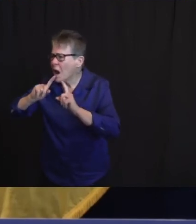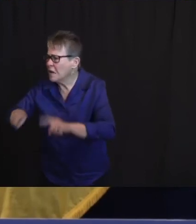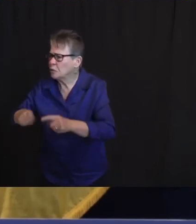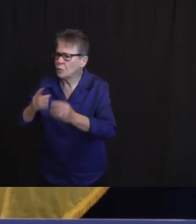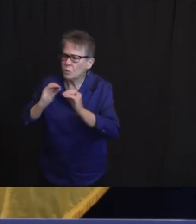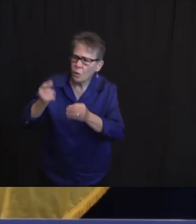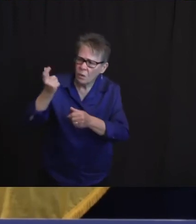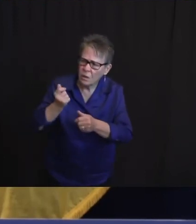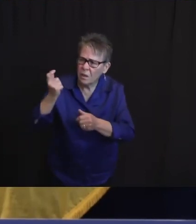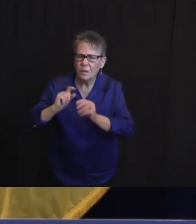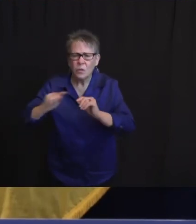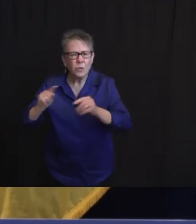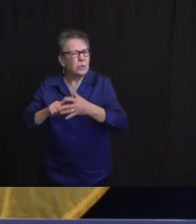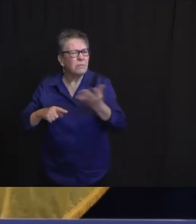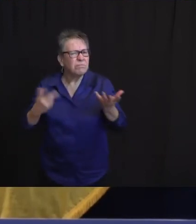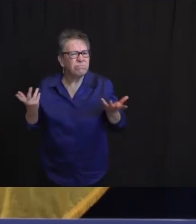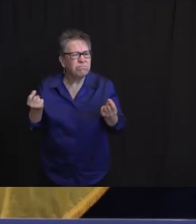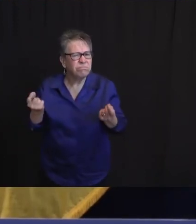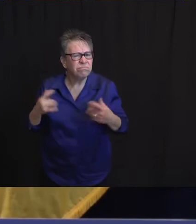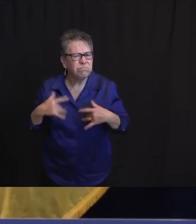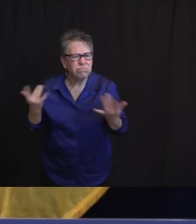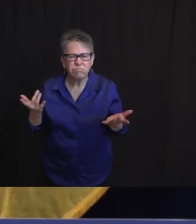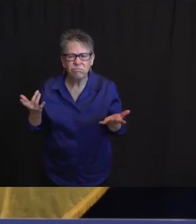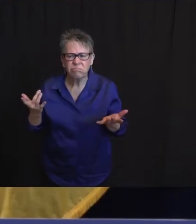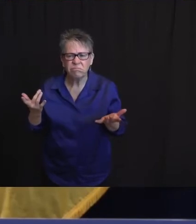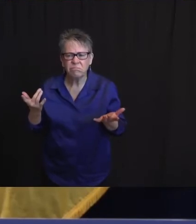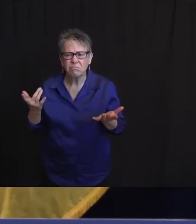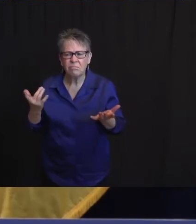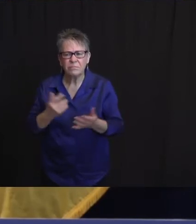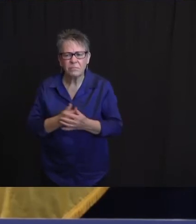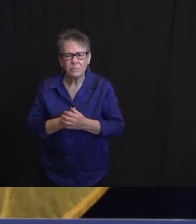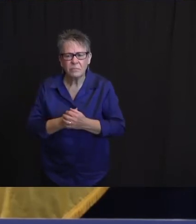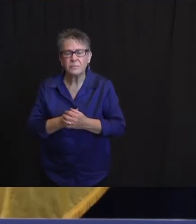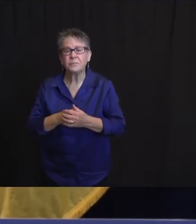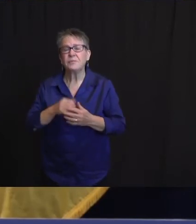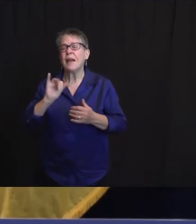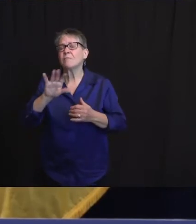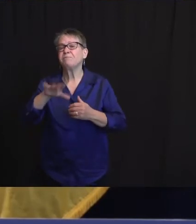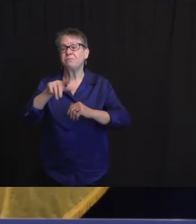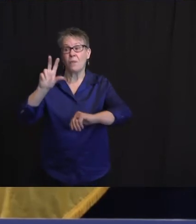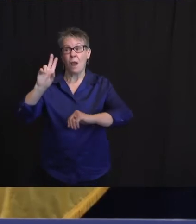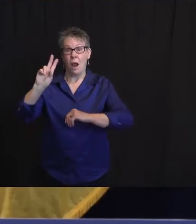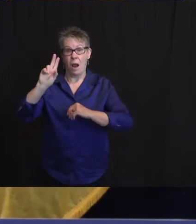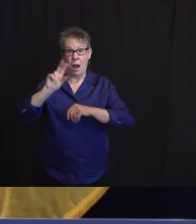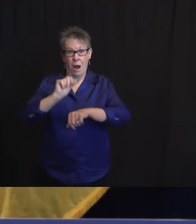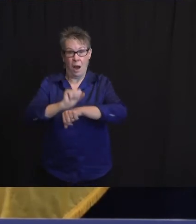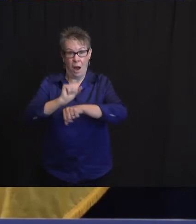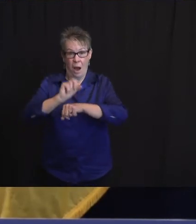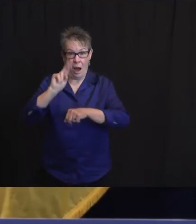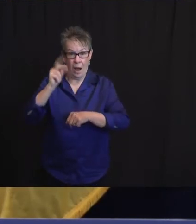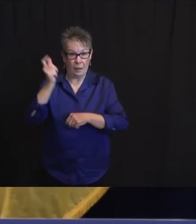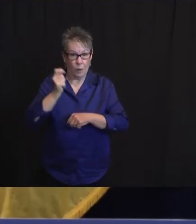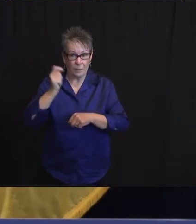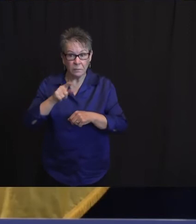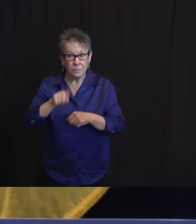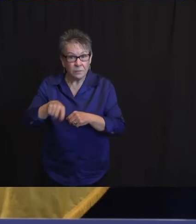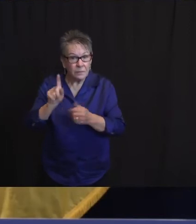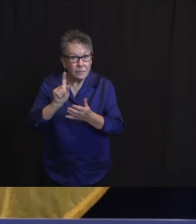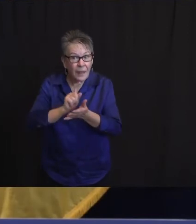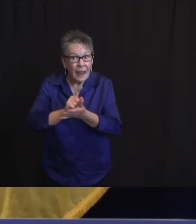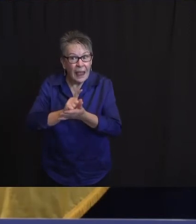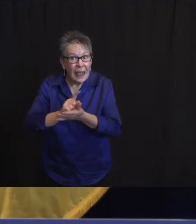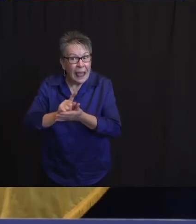one. I can't give you any insight on unplanned downtime, but if you're going to have downtime, last week's probably the 1 week of the year that you would have it. If